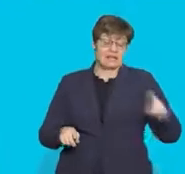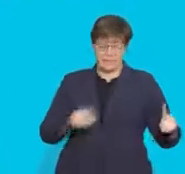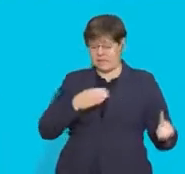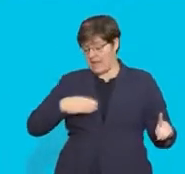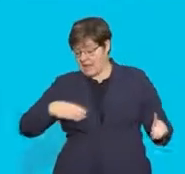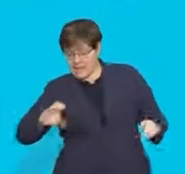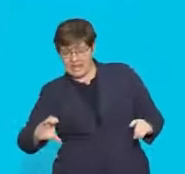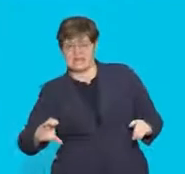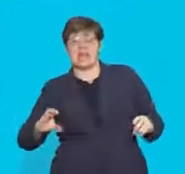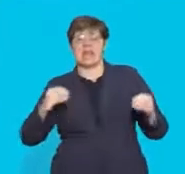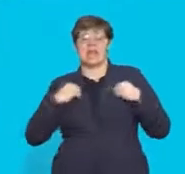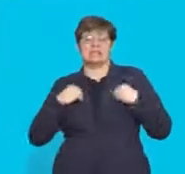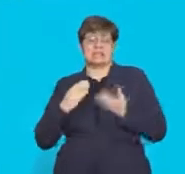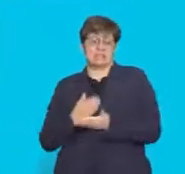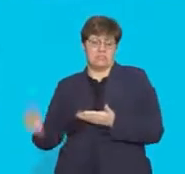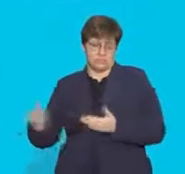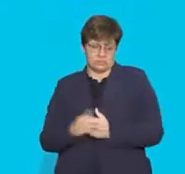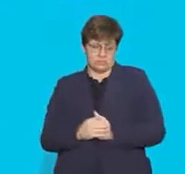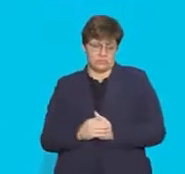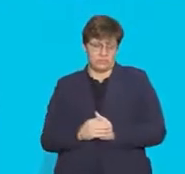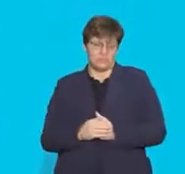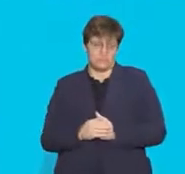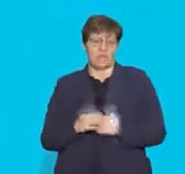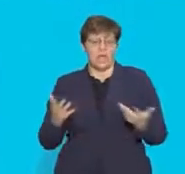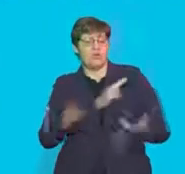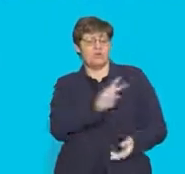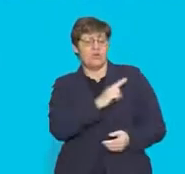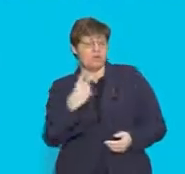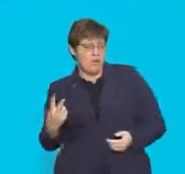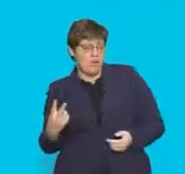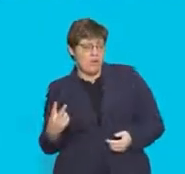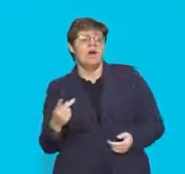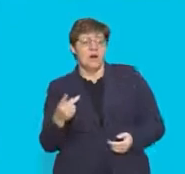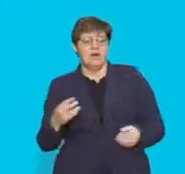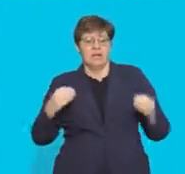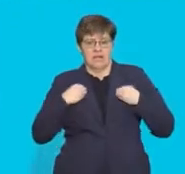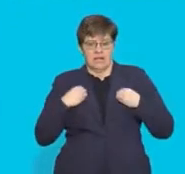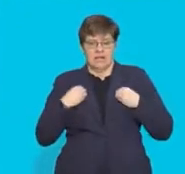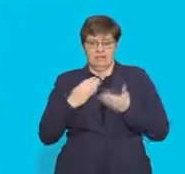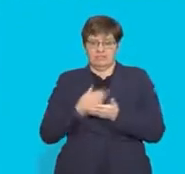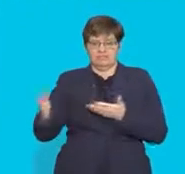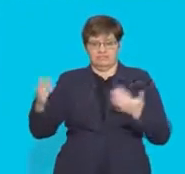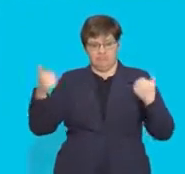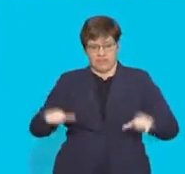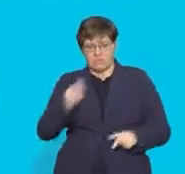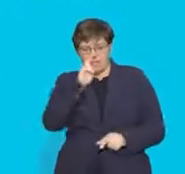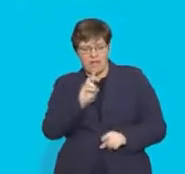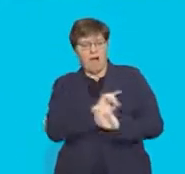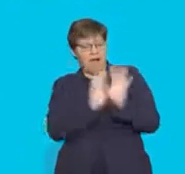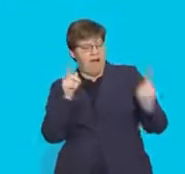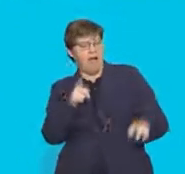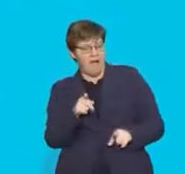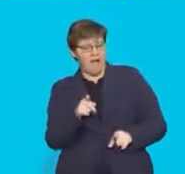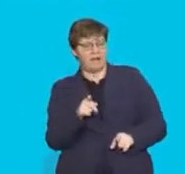depreciation. Credit the asset disposal. You're removing it and transferring it into the asset disposal account. Clearly you can see